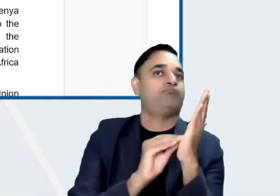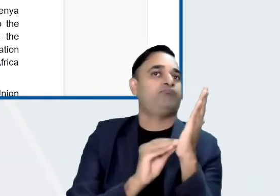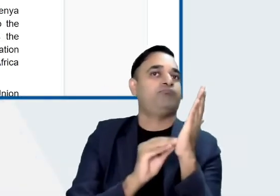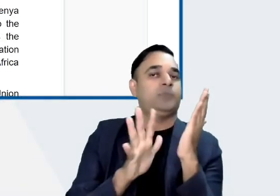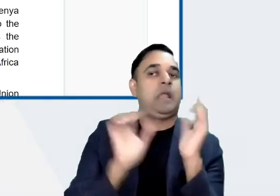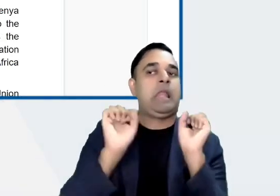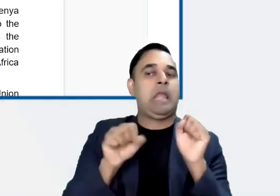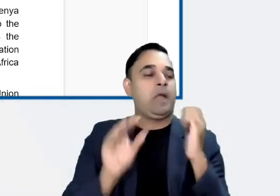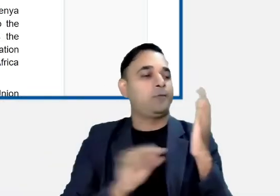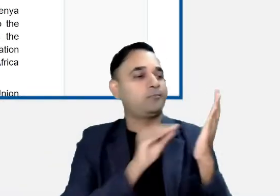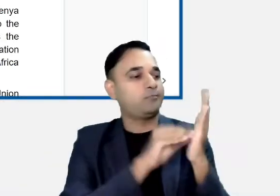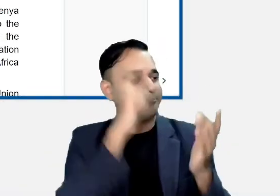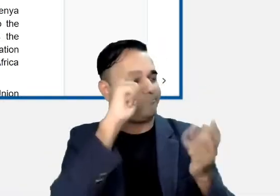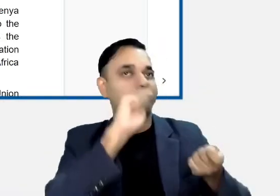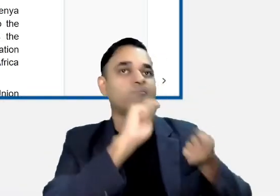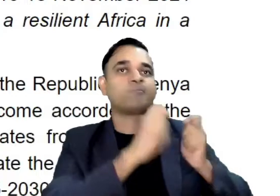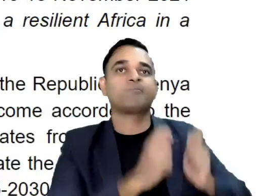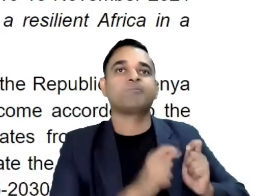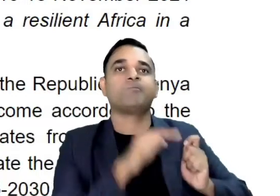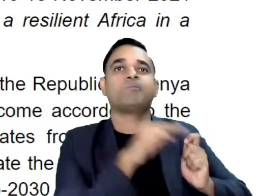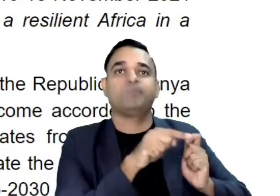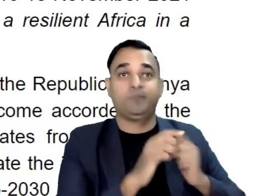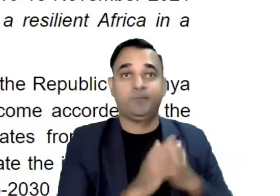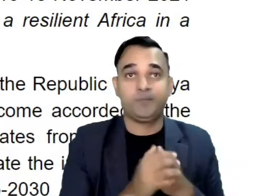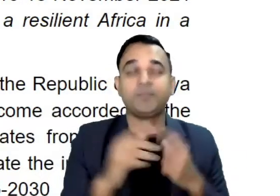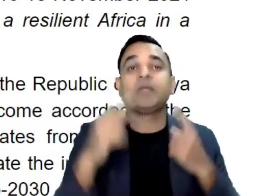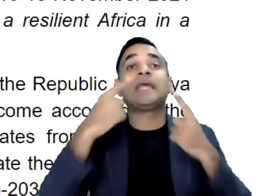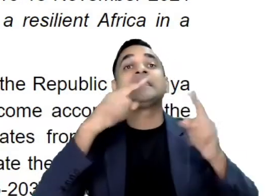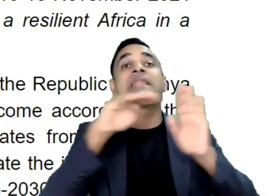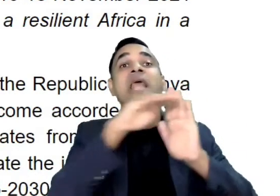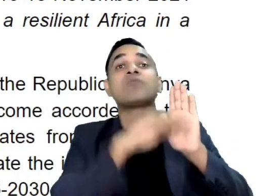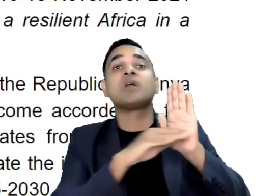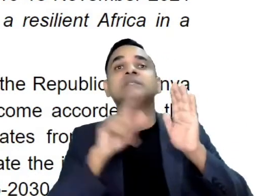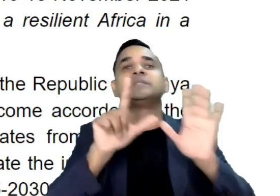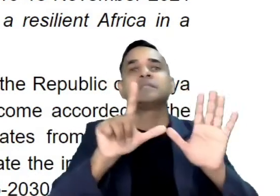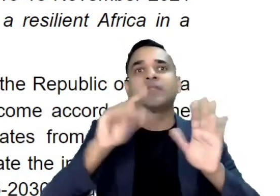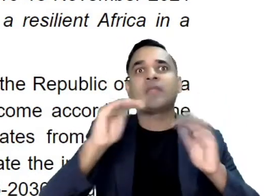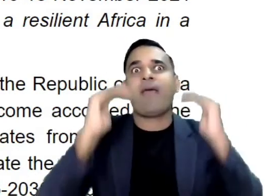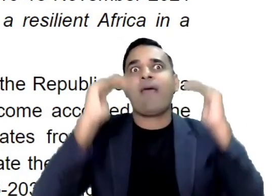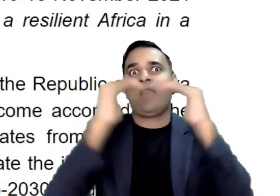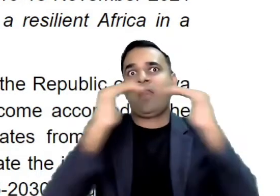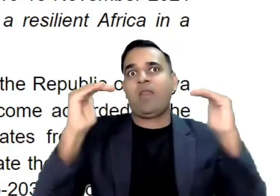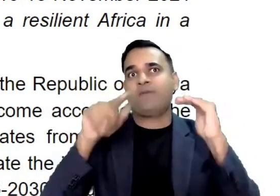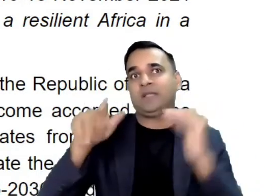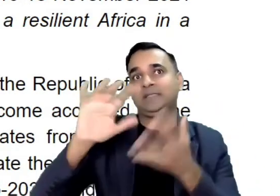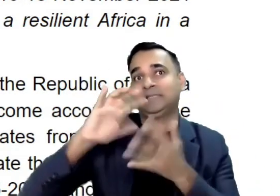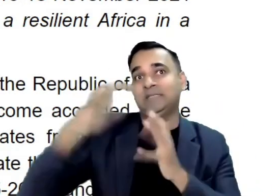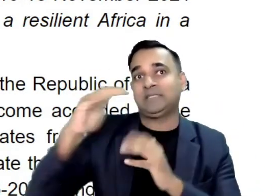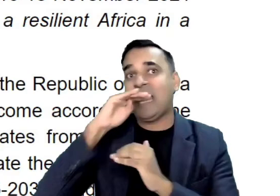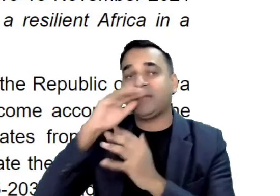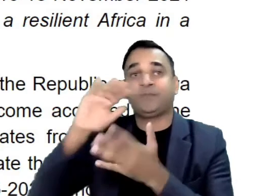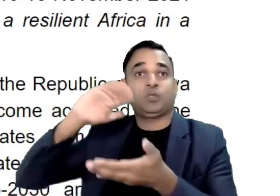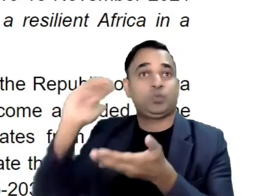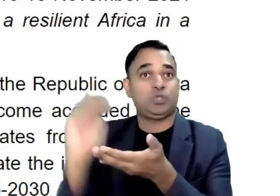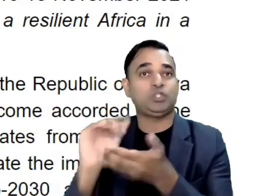Nairobi Declaration on accelerating the path to achieving the goals and targets of the programs